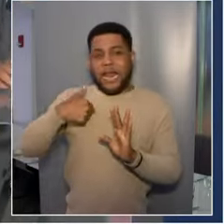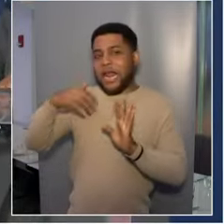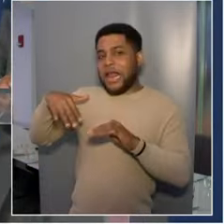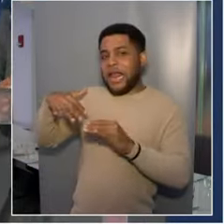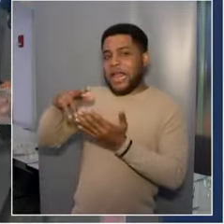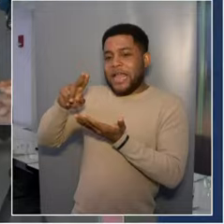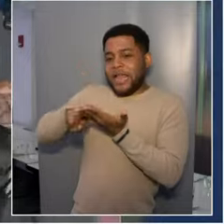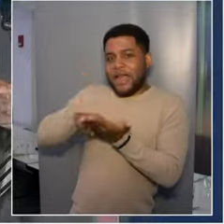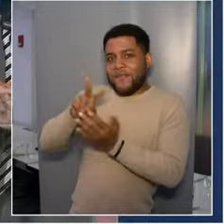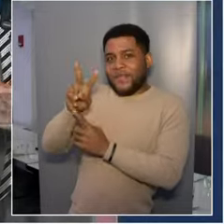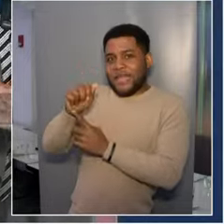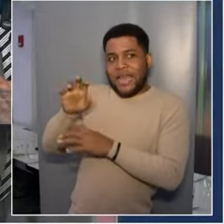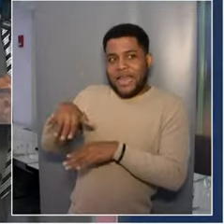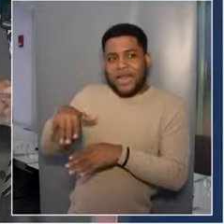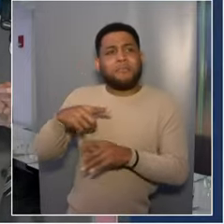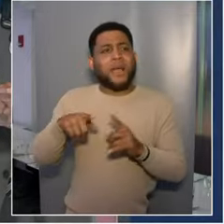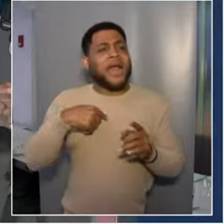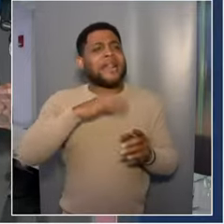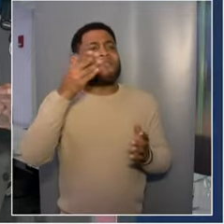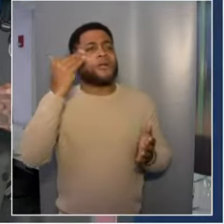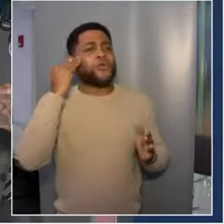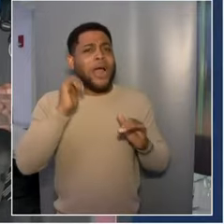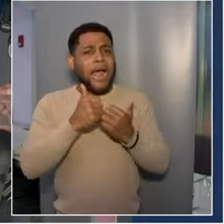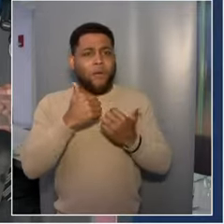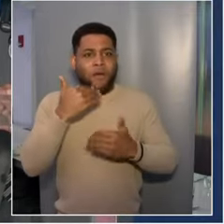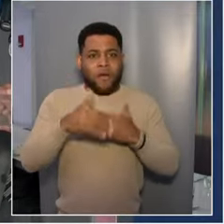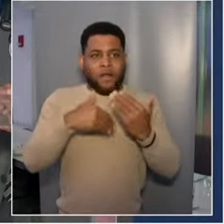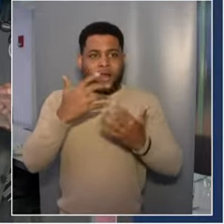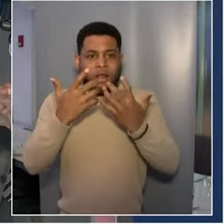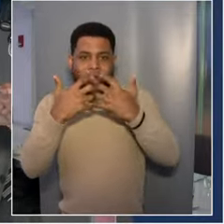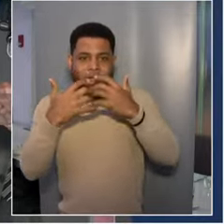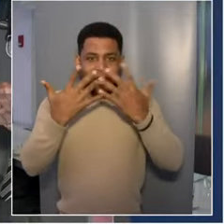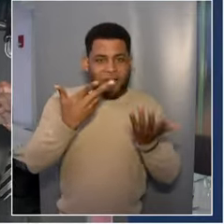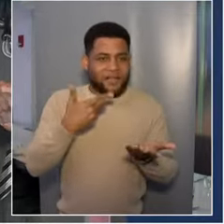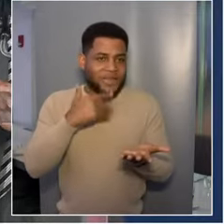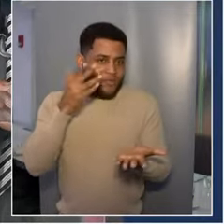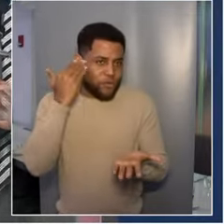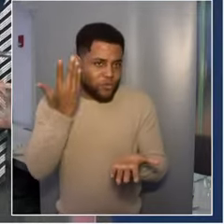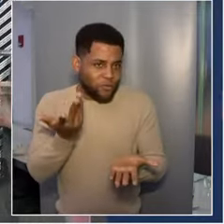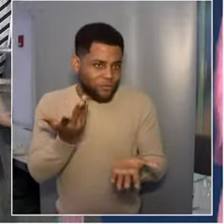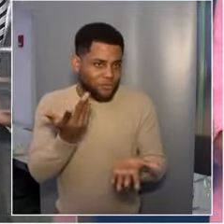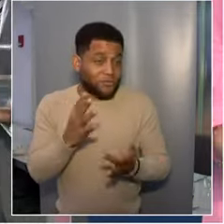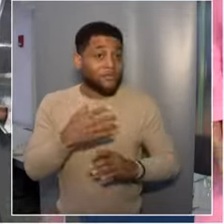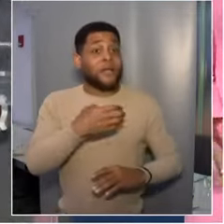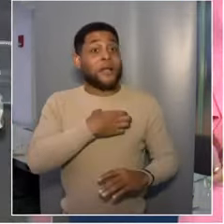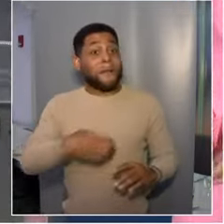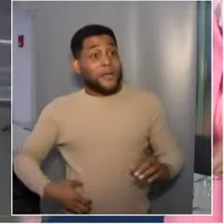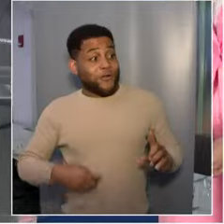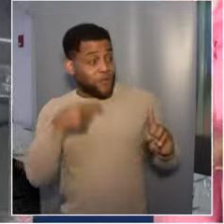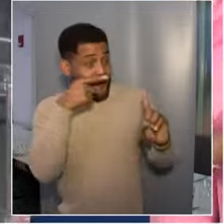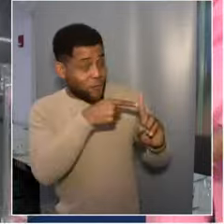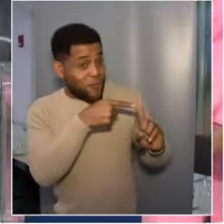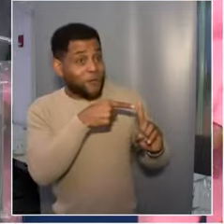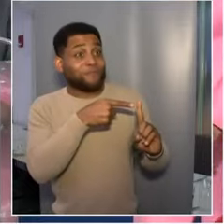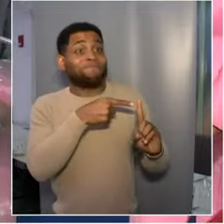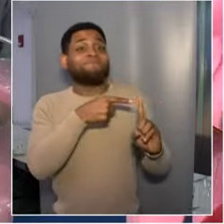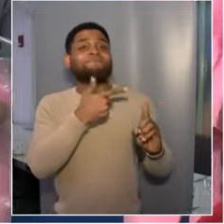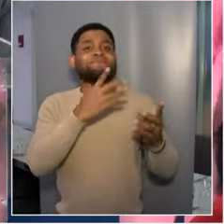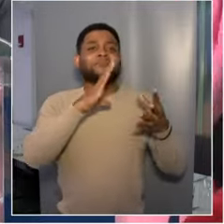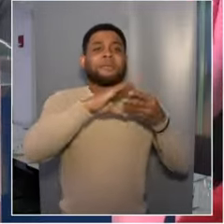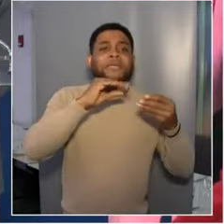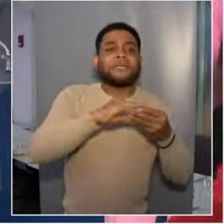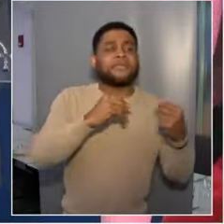things are going to end. And the mayor pinged me, reached out